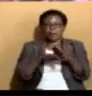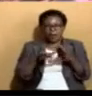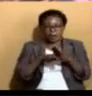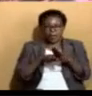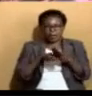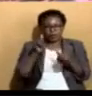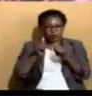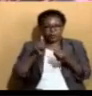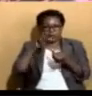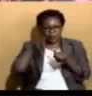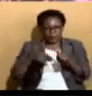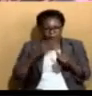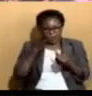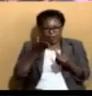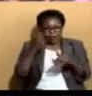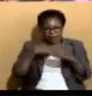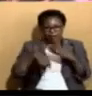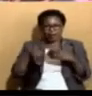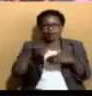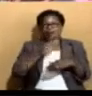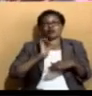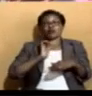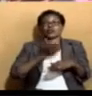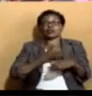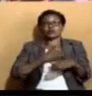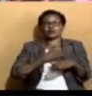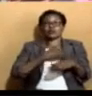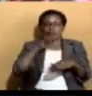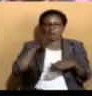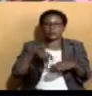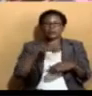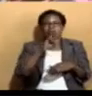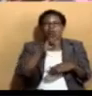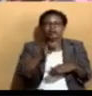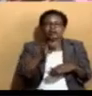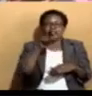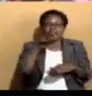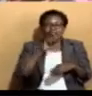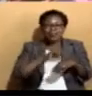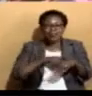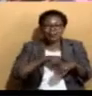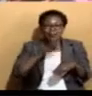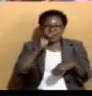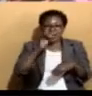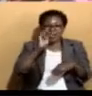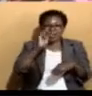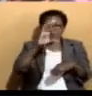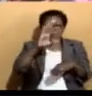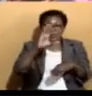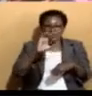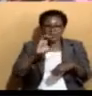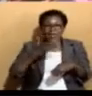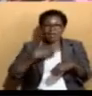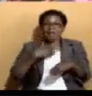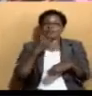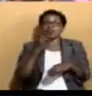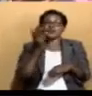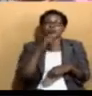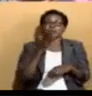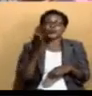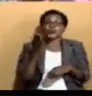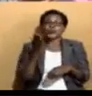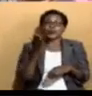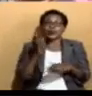members you need in a commission, and there were 3. And IEBC at this point had 3. So it